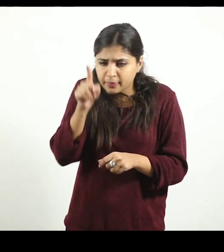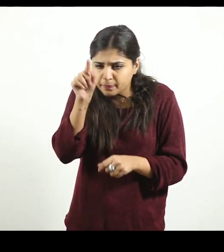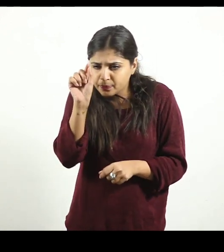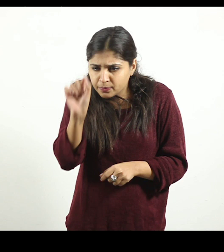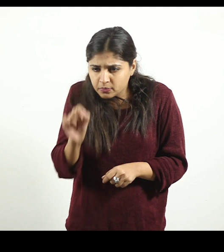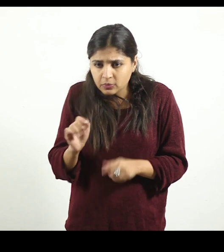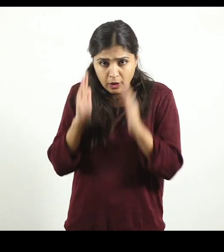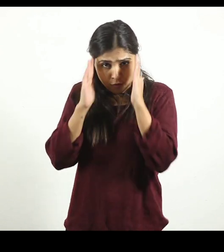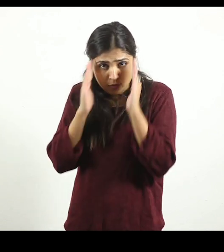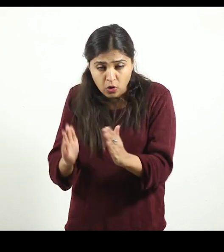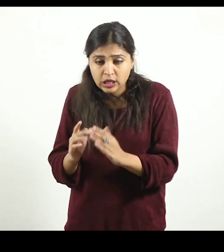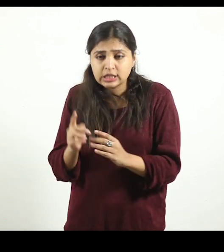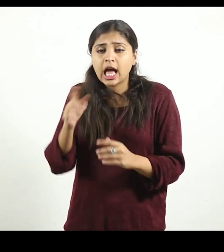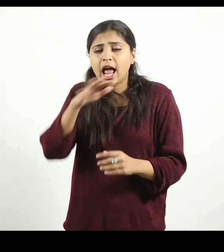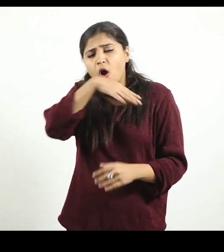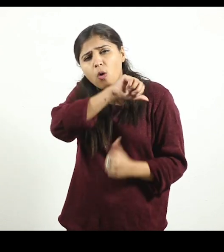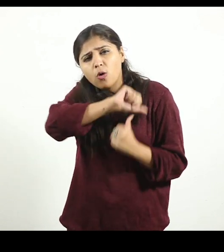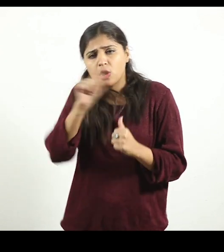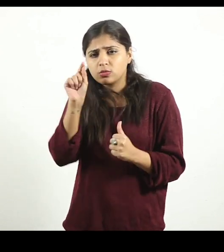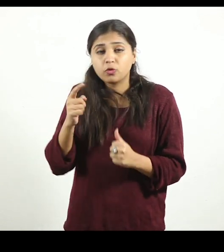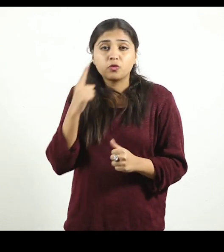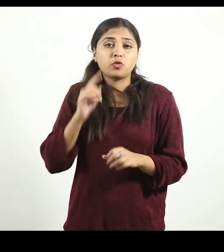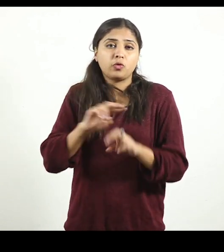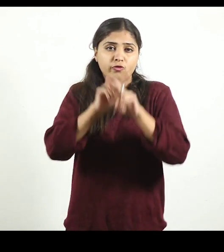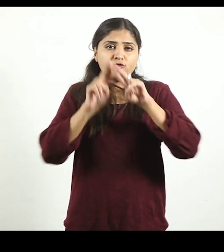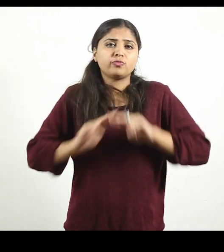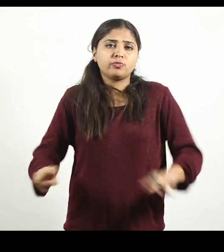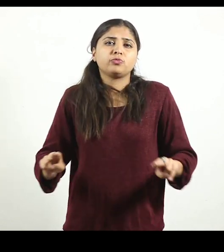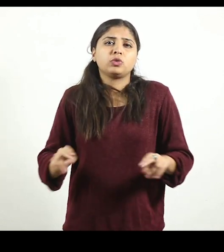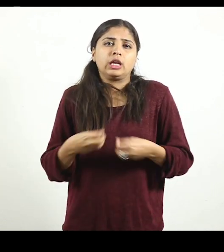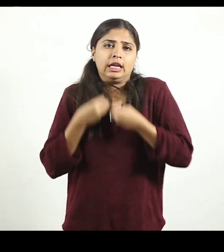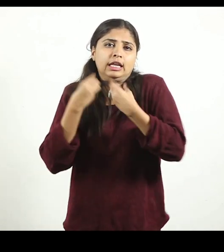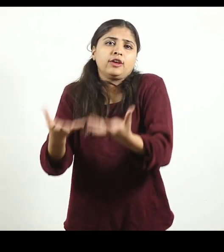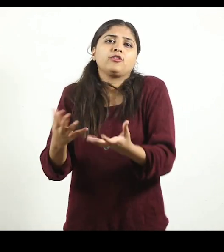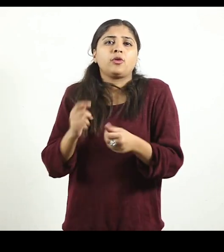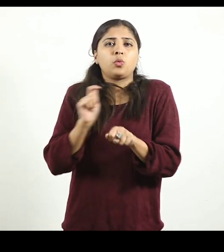every minor detail that are required to complete a whole task.